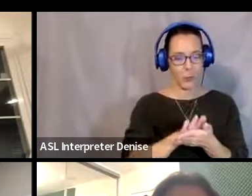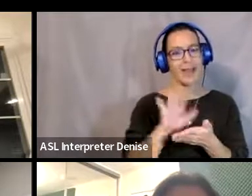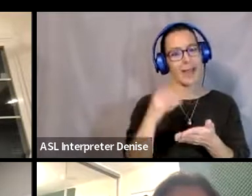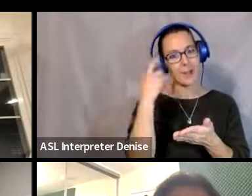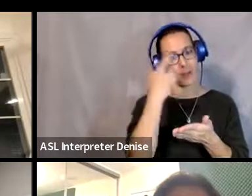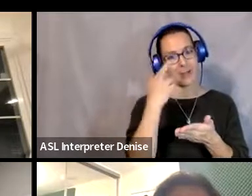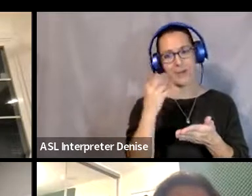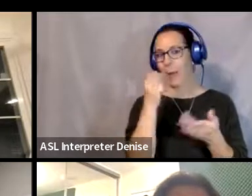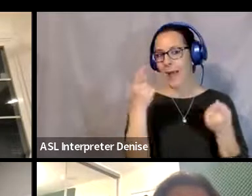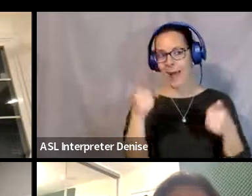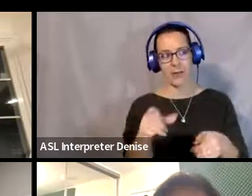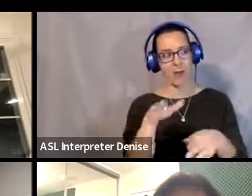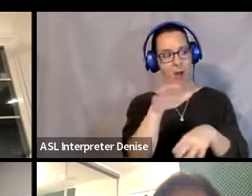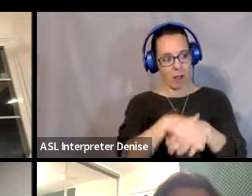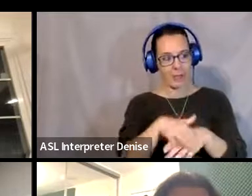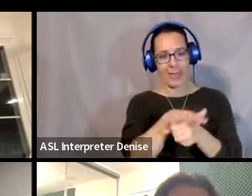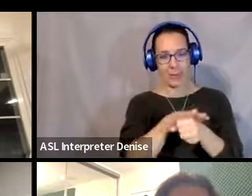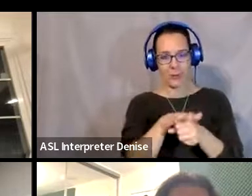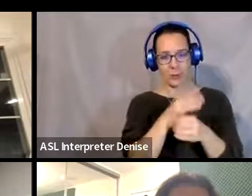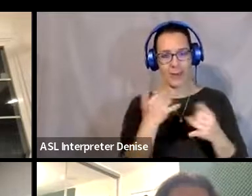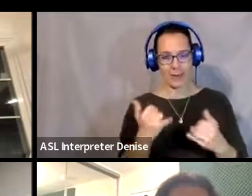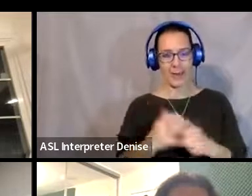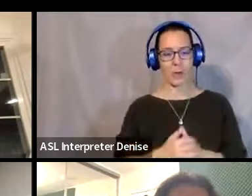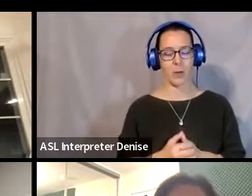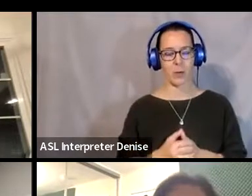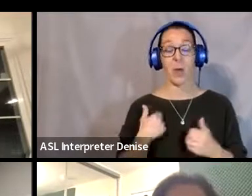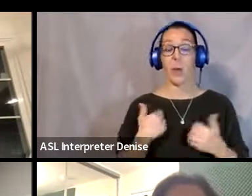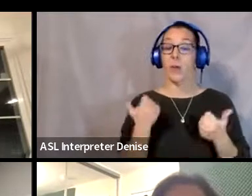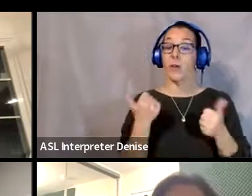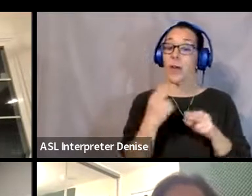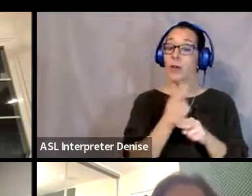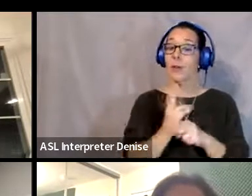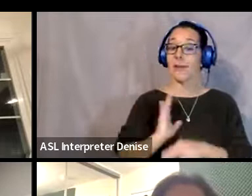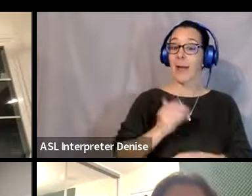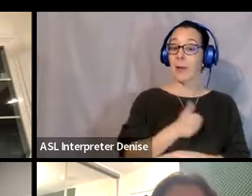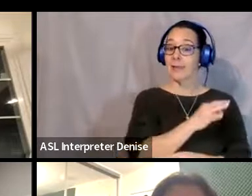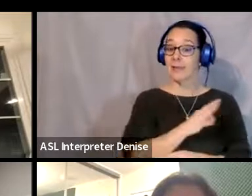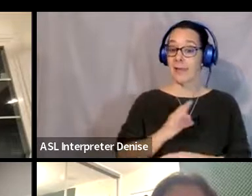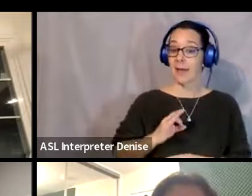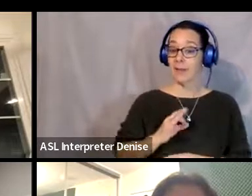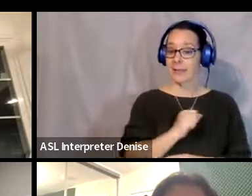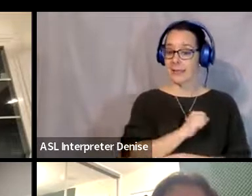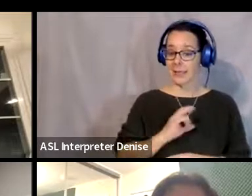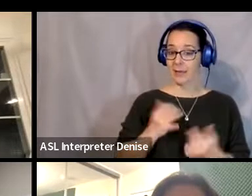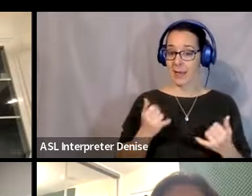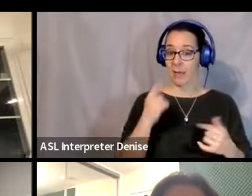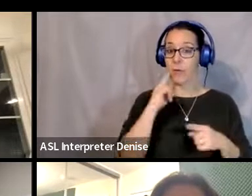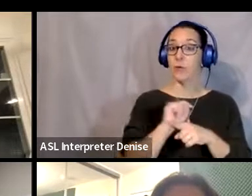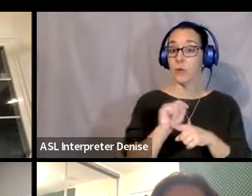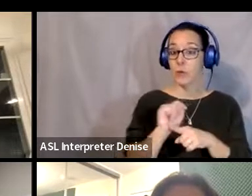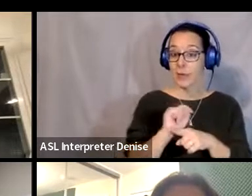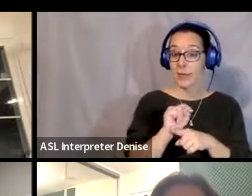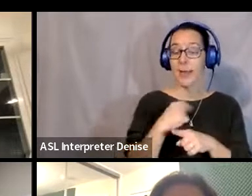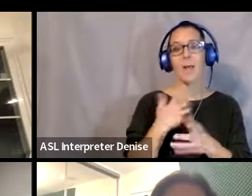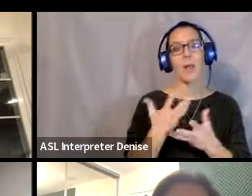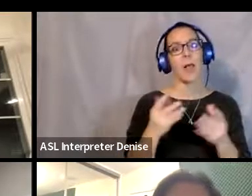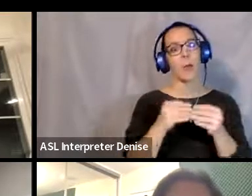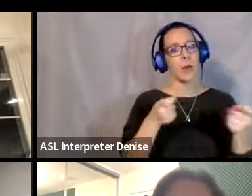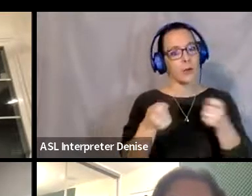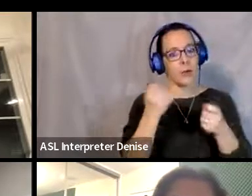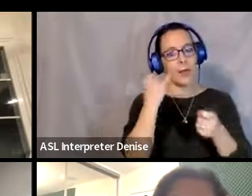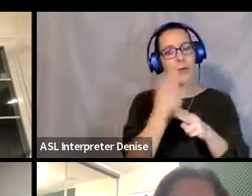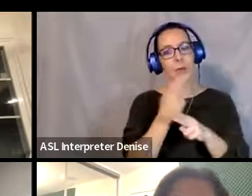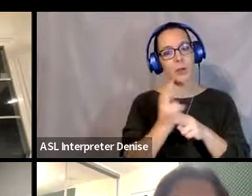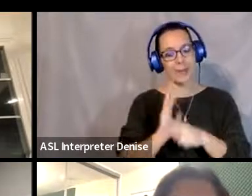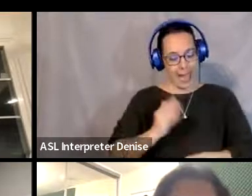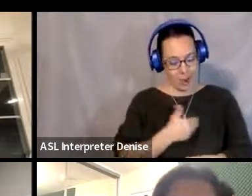some tutoring with our own staff right now. We have a lot more control of that with our own people. And as soon